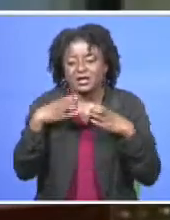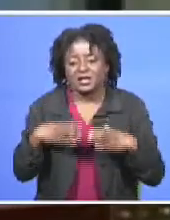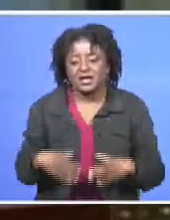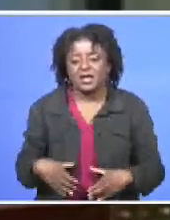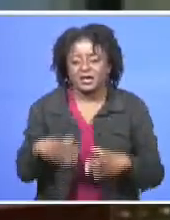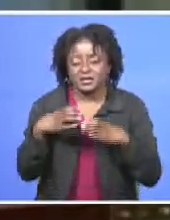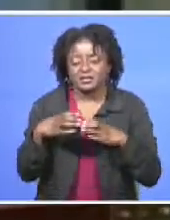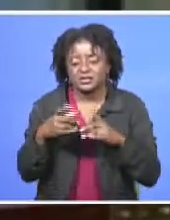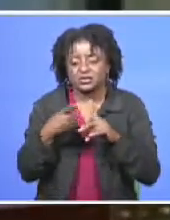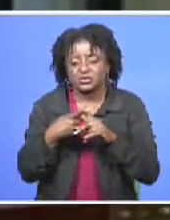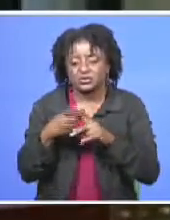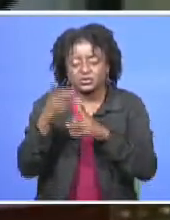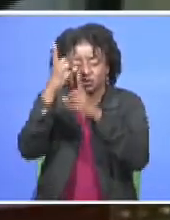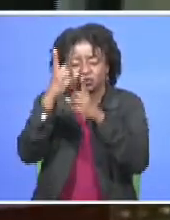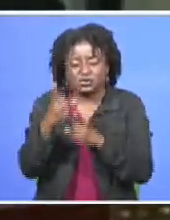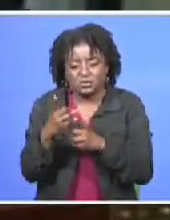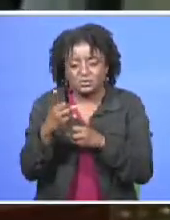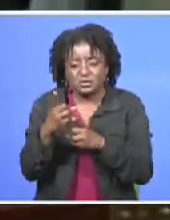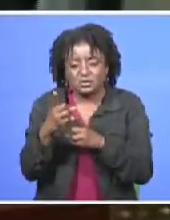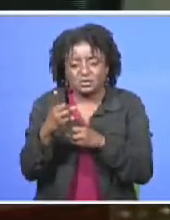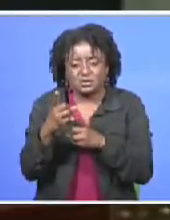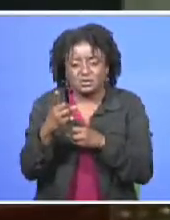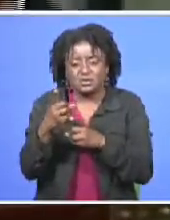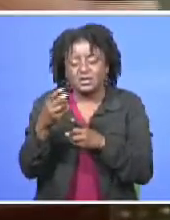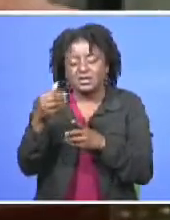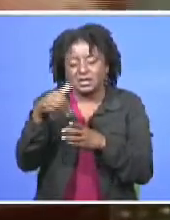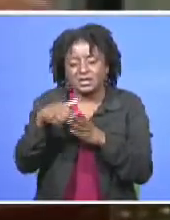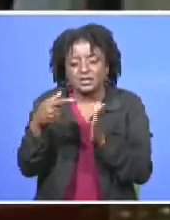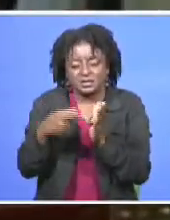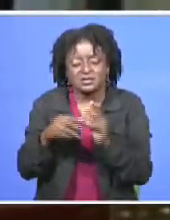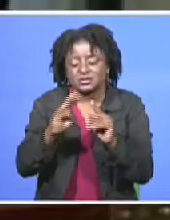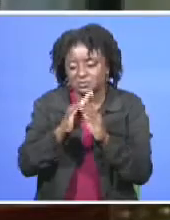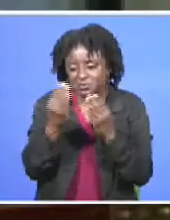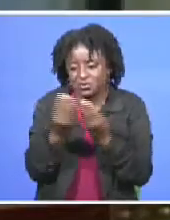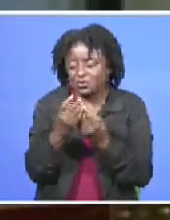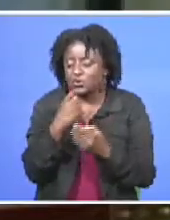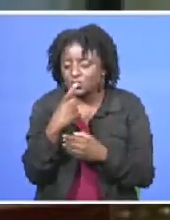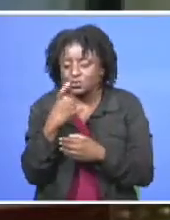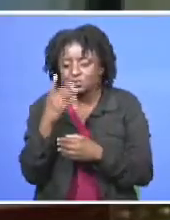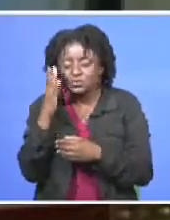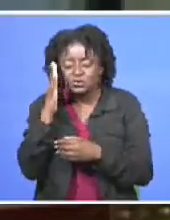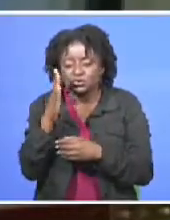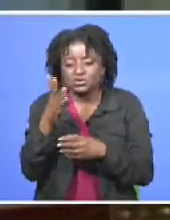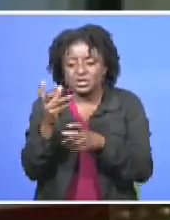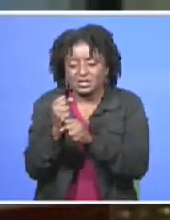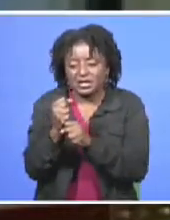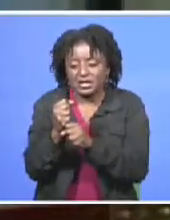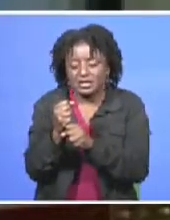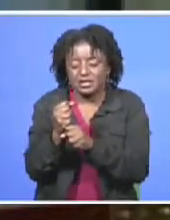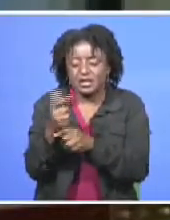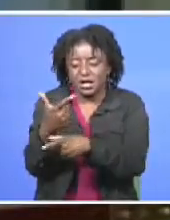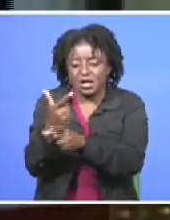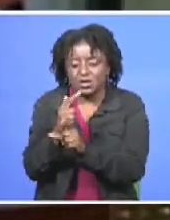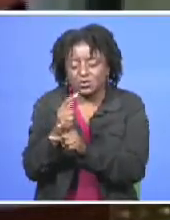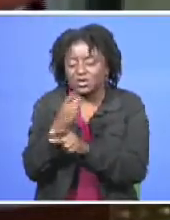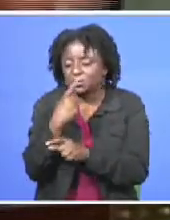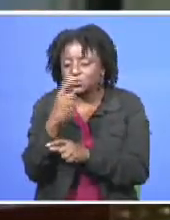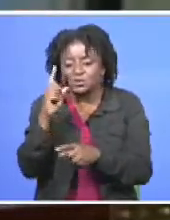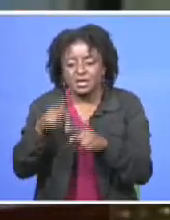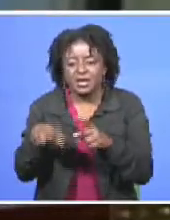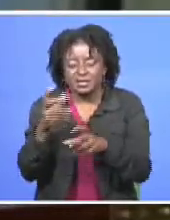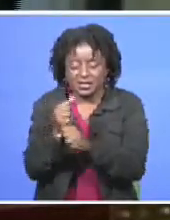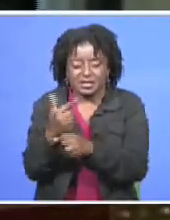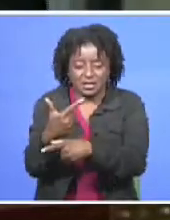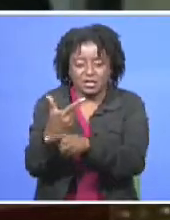determine in a group, in this bureau, who shall get a loan and who cannot, based on its standards.